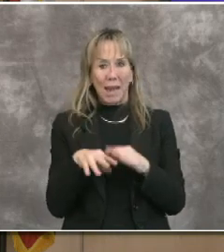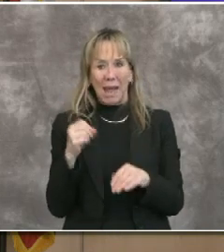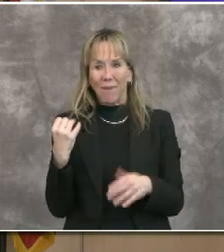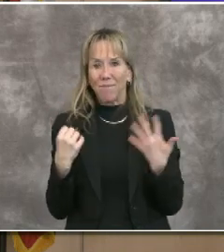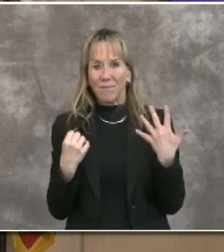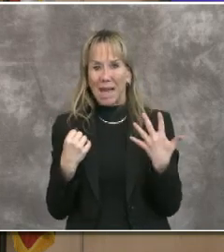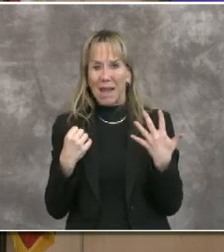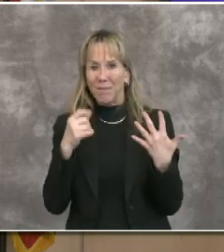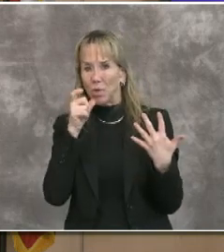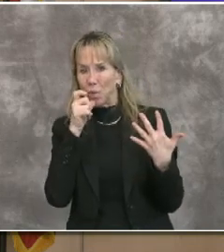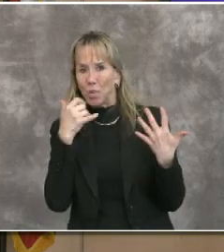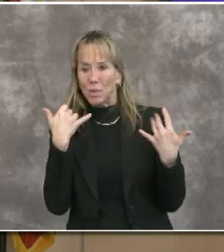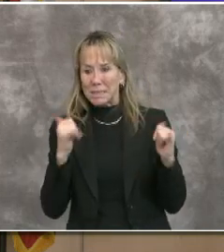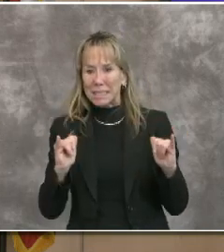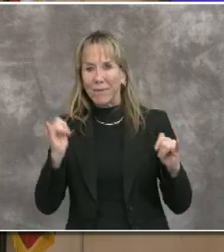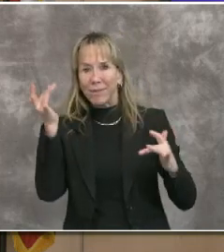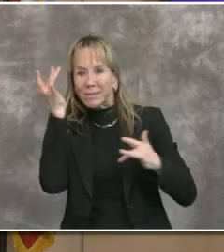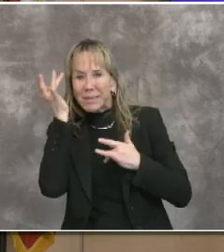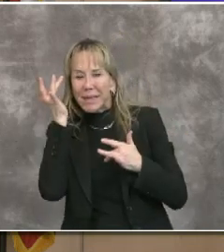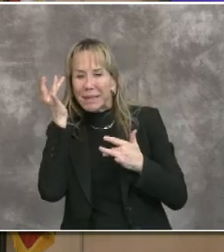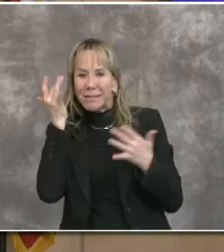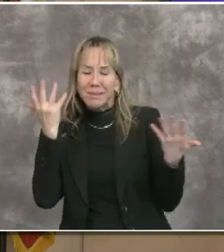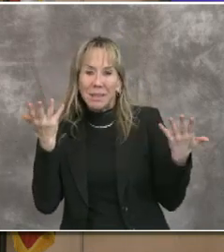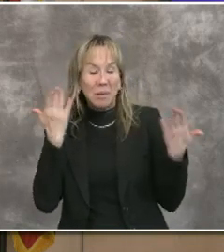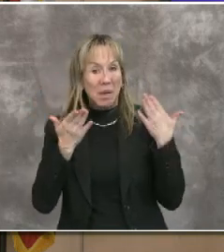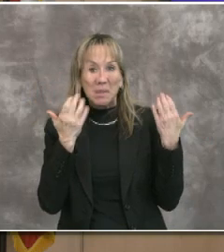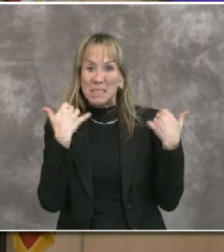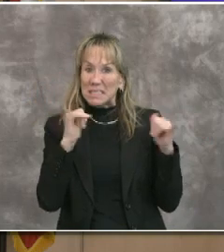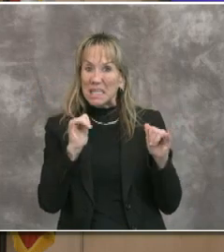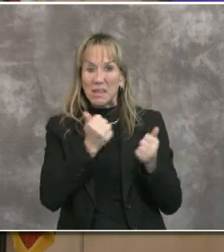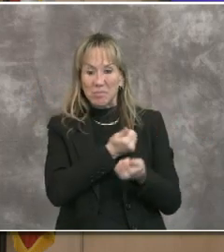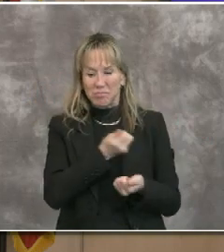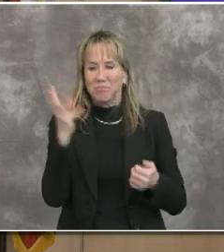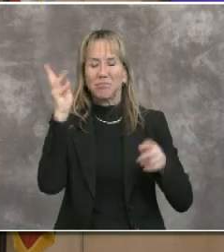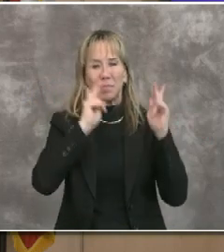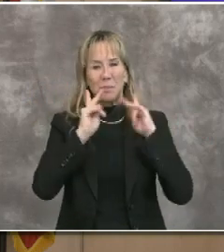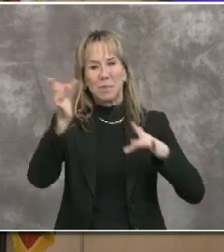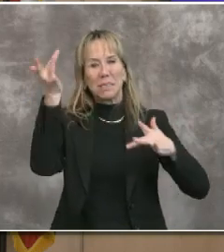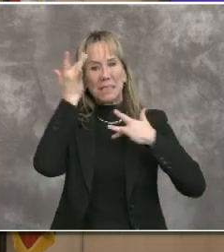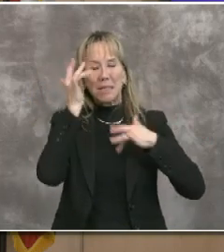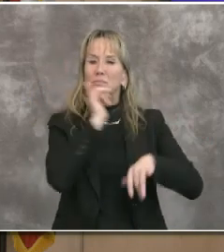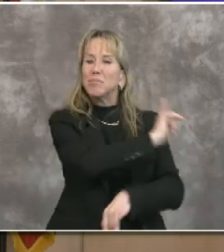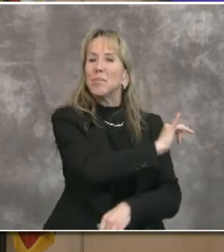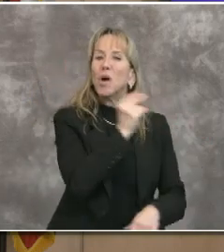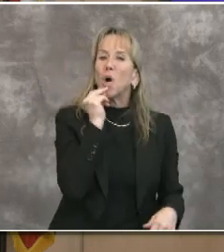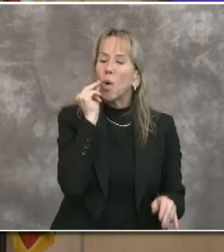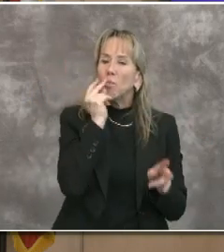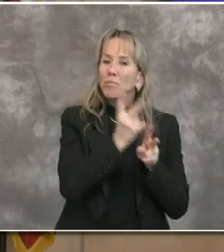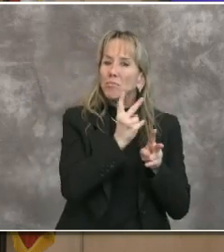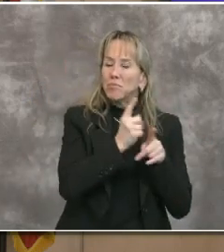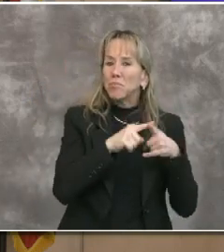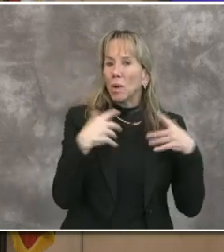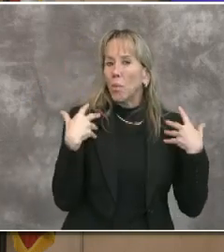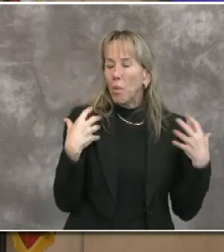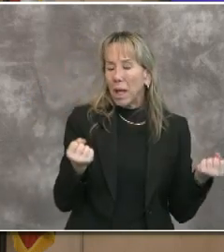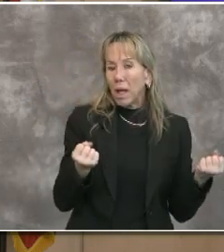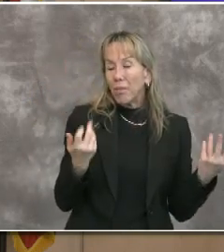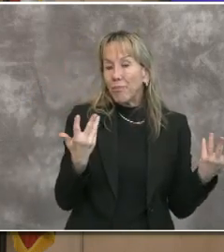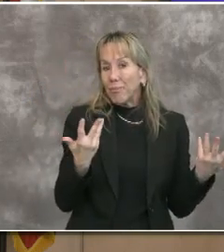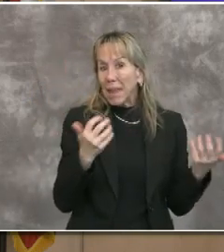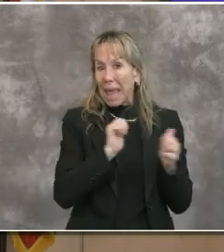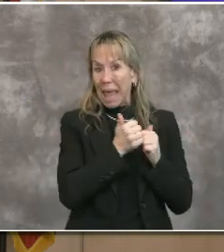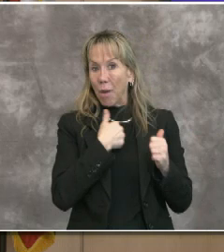who would still be active. There would still be a fair number of individuals who would be at home. We would learn about them when